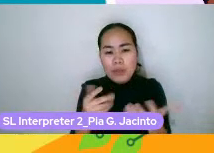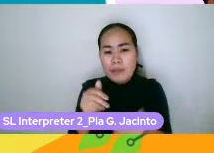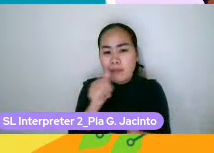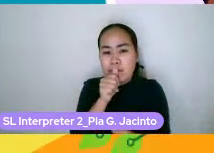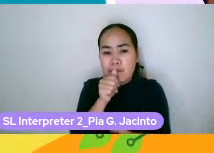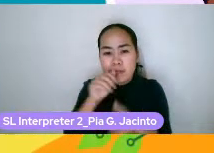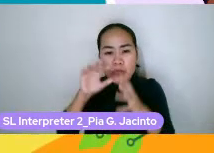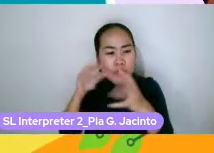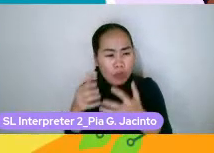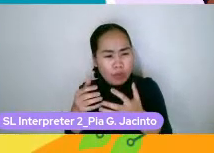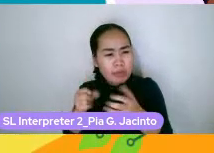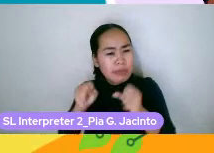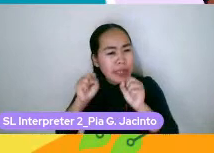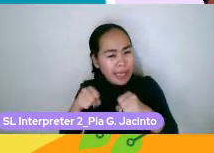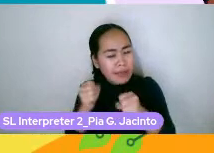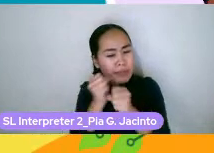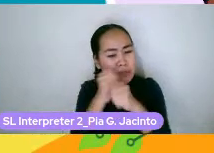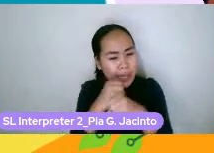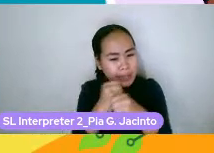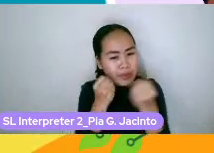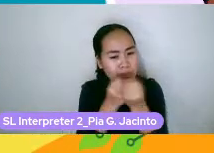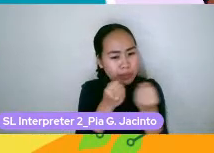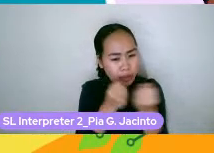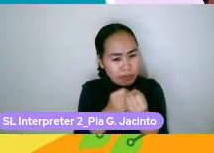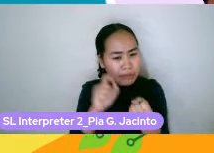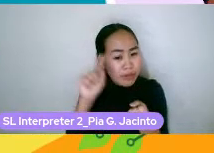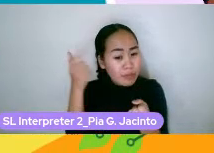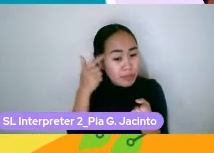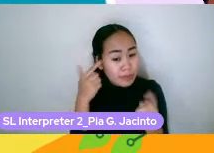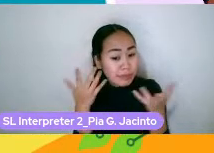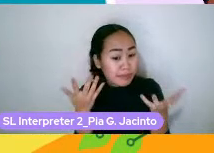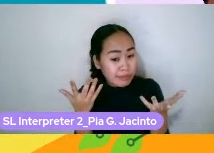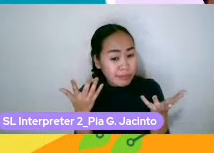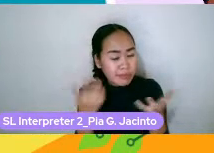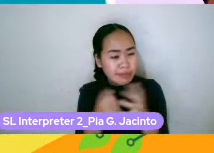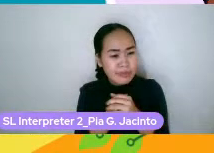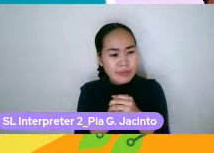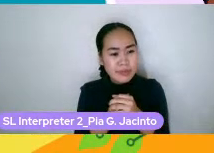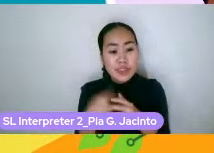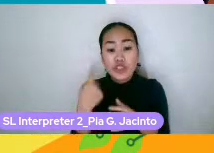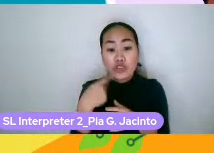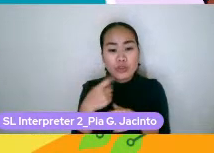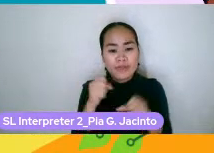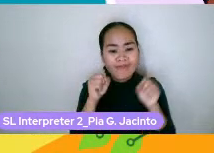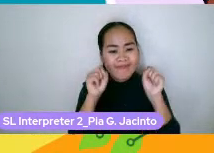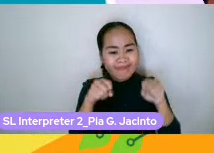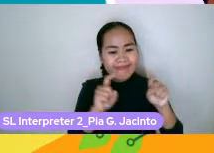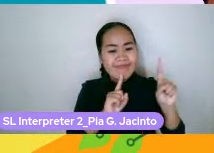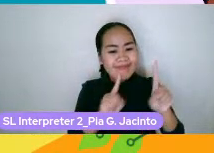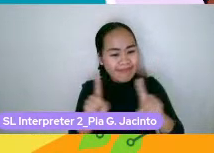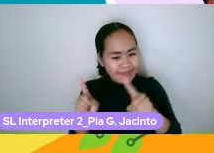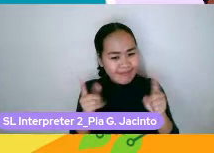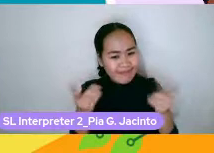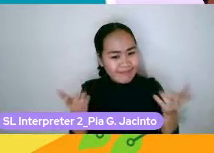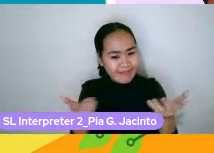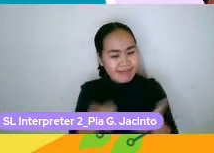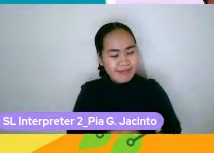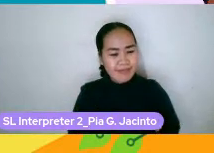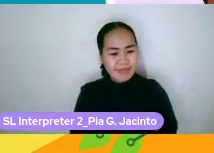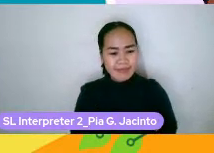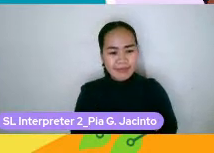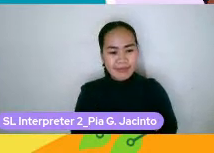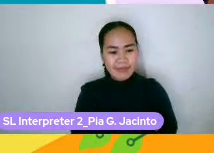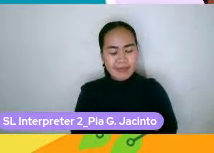so? So I guess pwede po tayong sumagot kahit sino sa atin can answer.